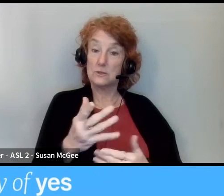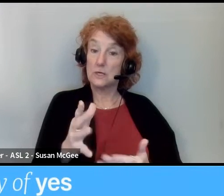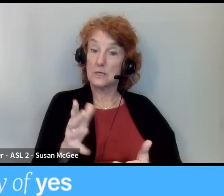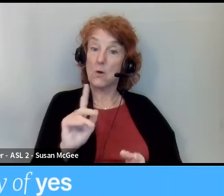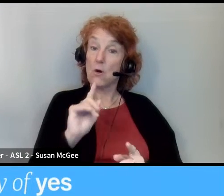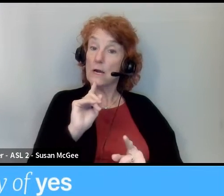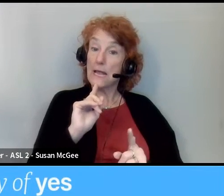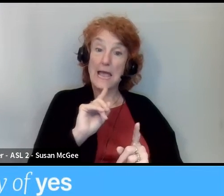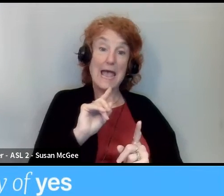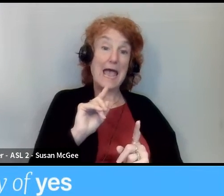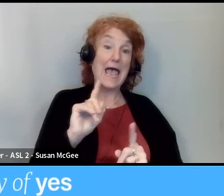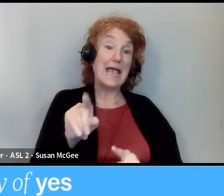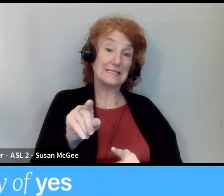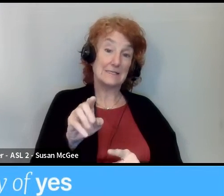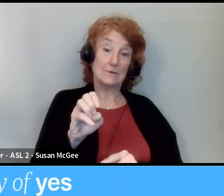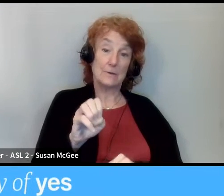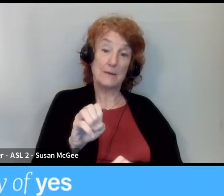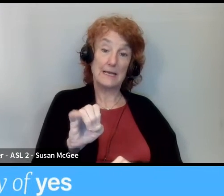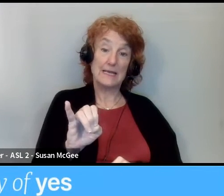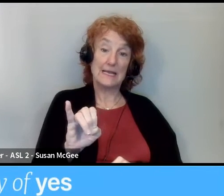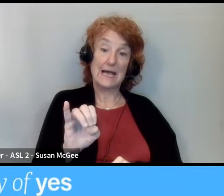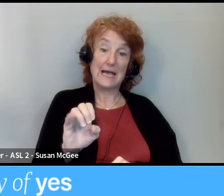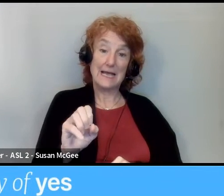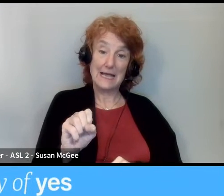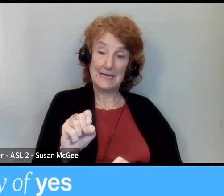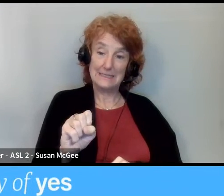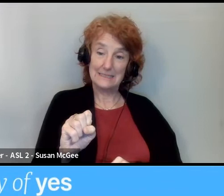about the EIS.